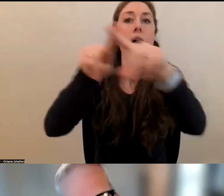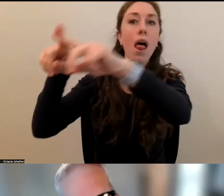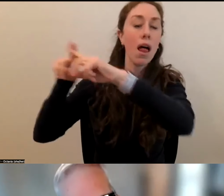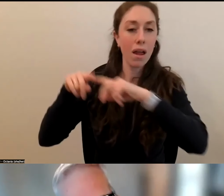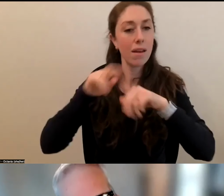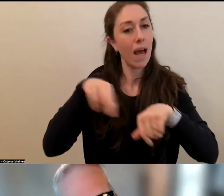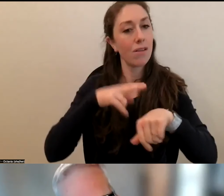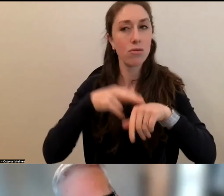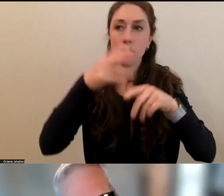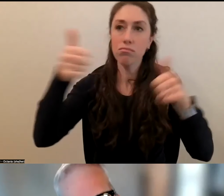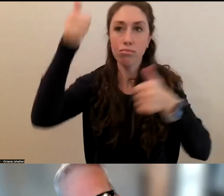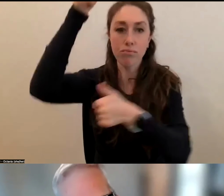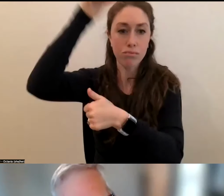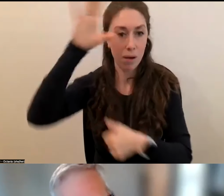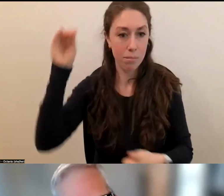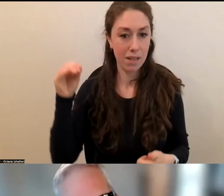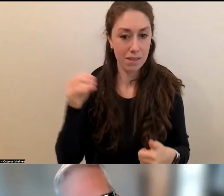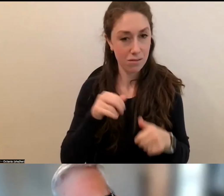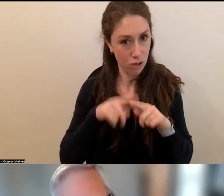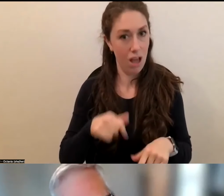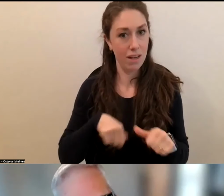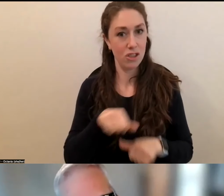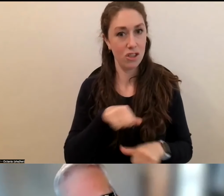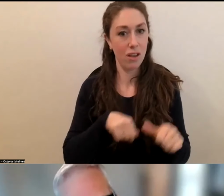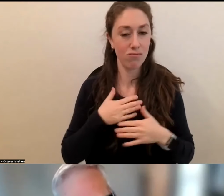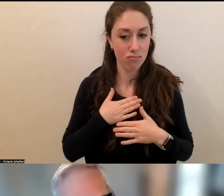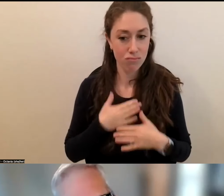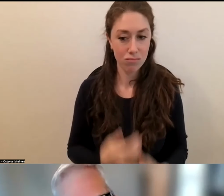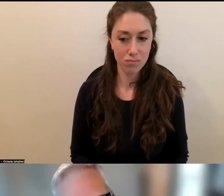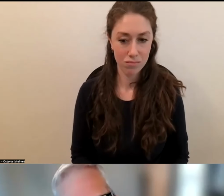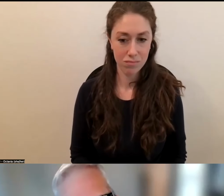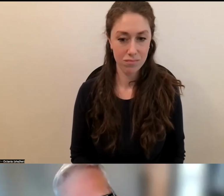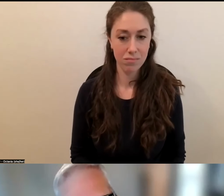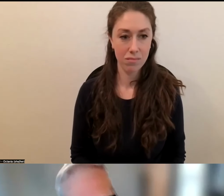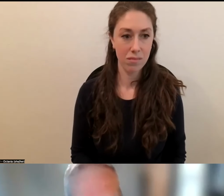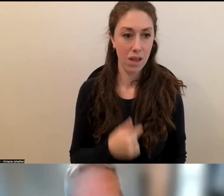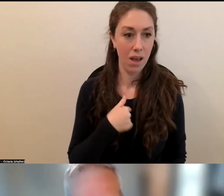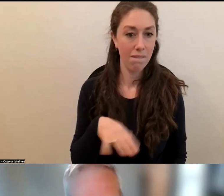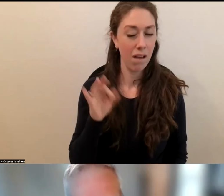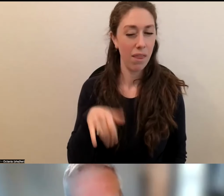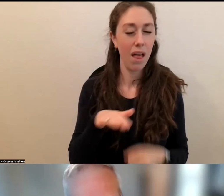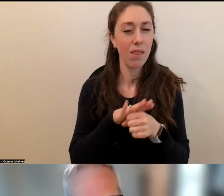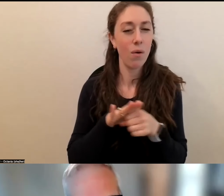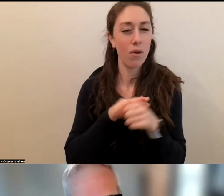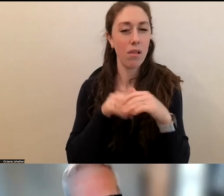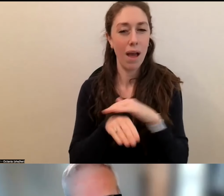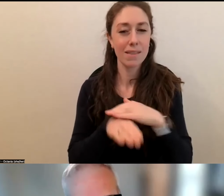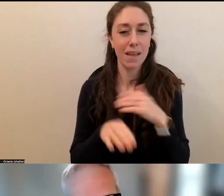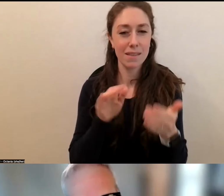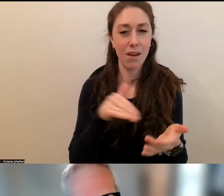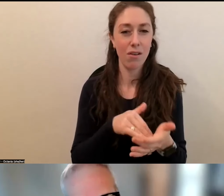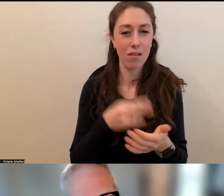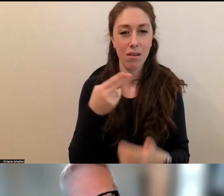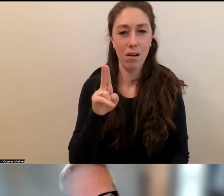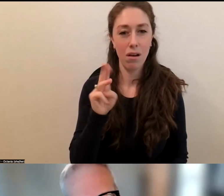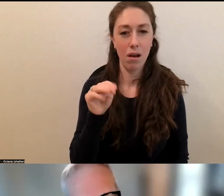institutional affiliations. So I found the local access center in Humboldt County. At that point, they